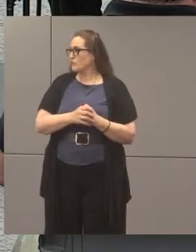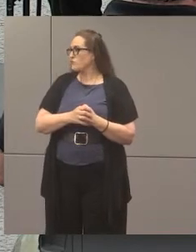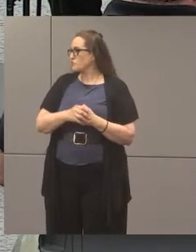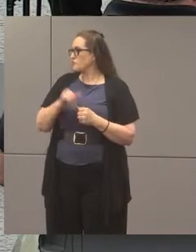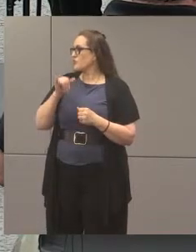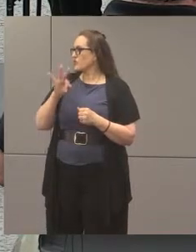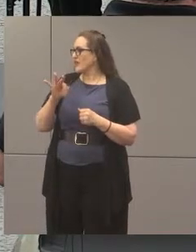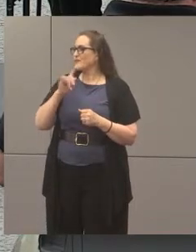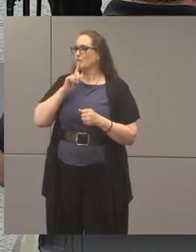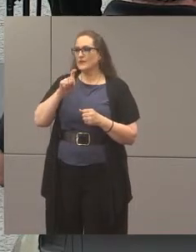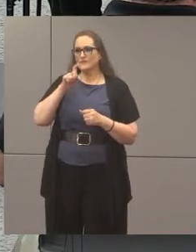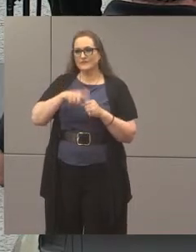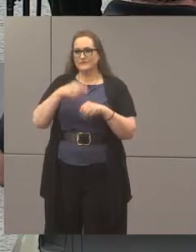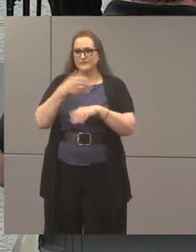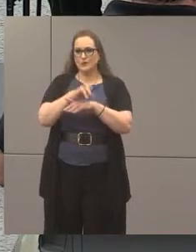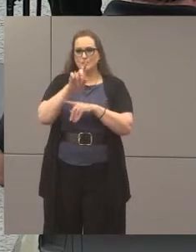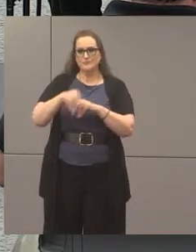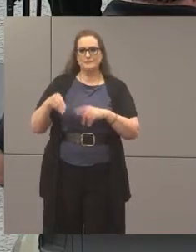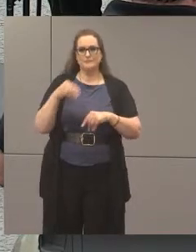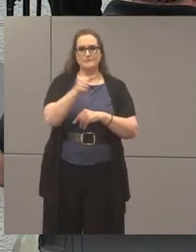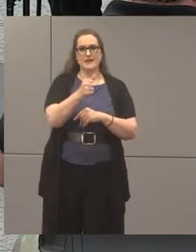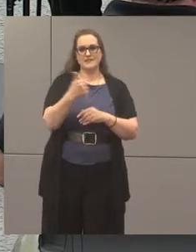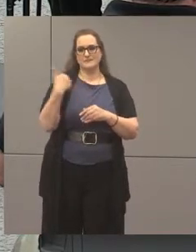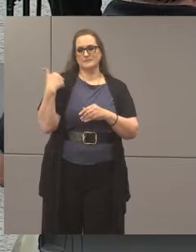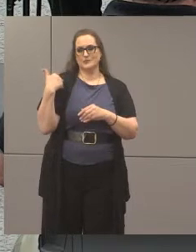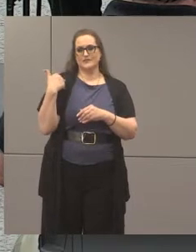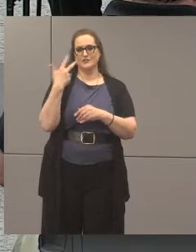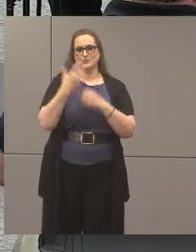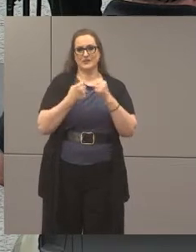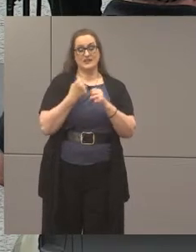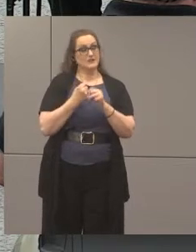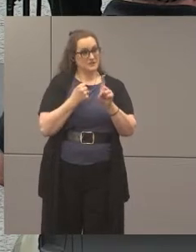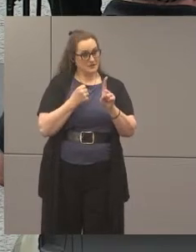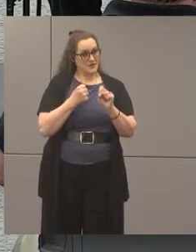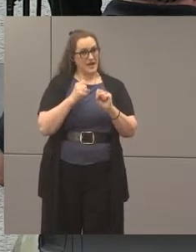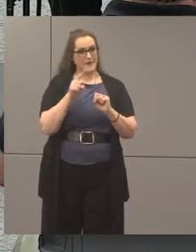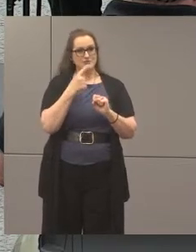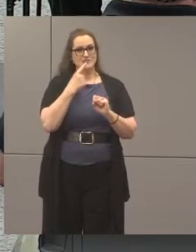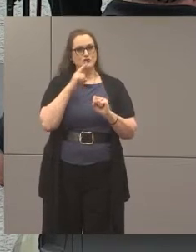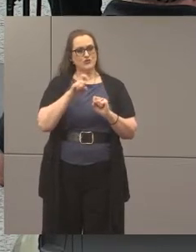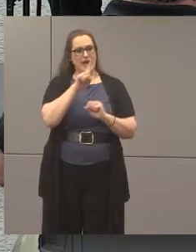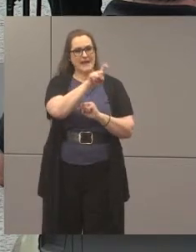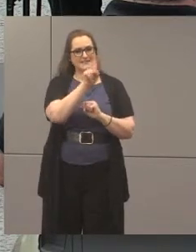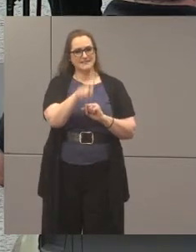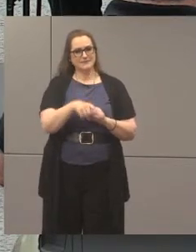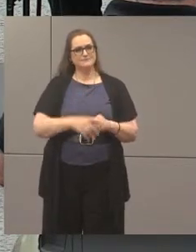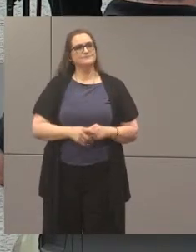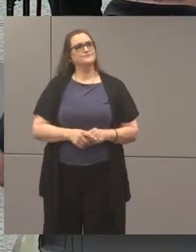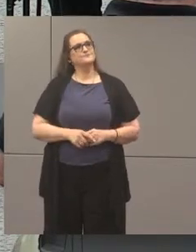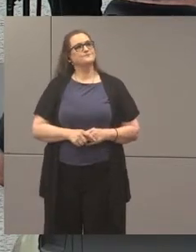were on the hook for the previous 3 years. And I'm just saying, we should ask.